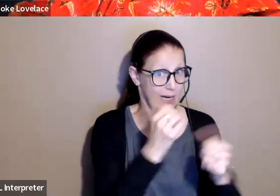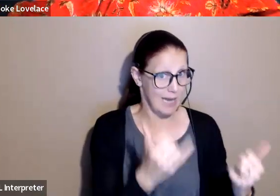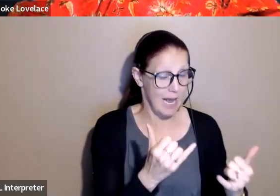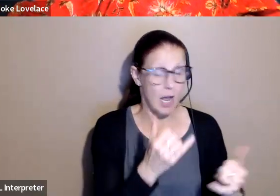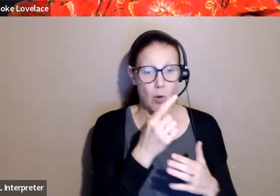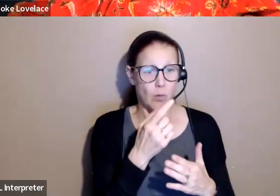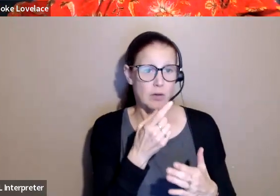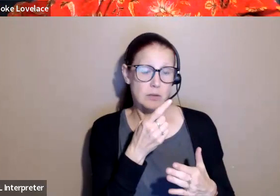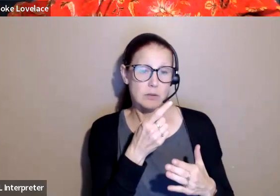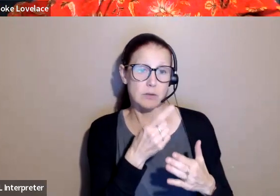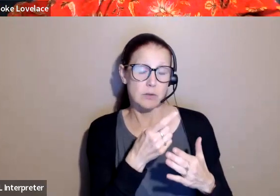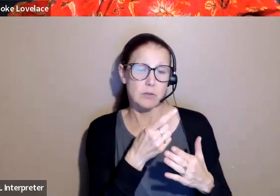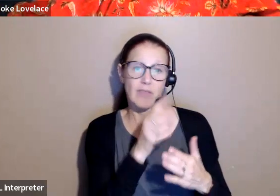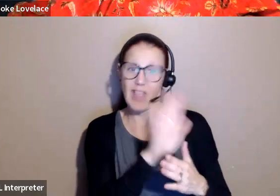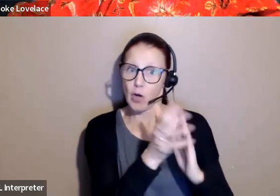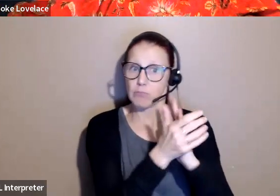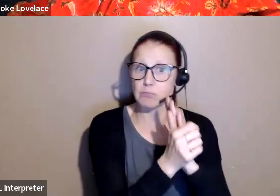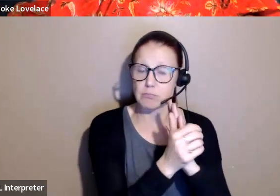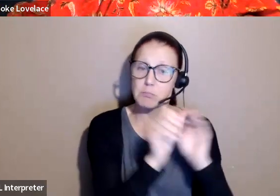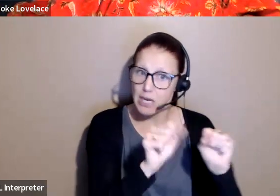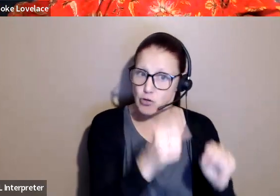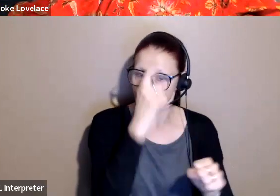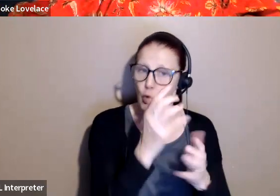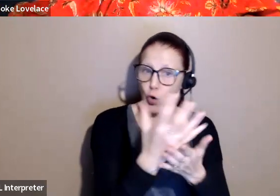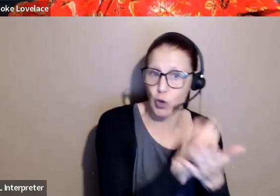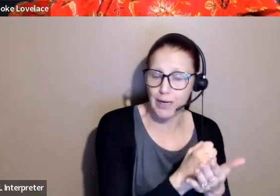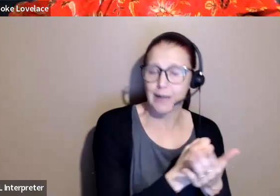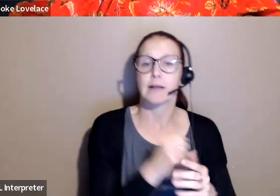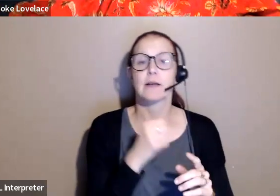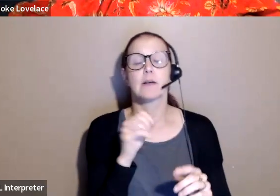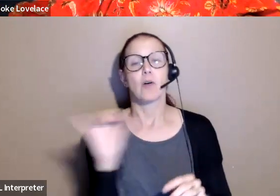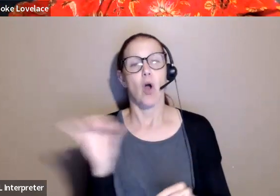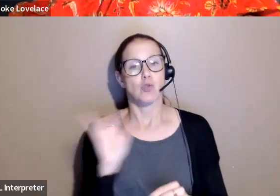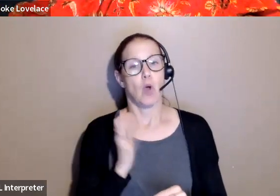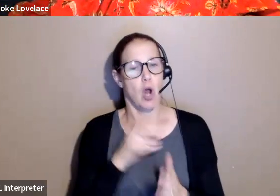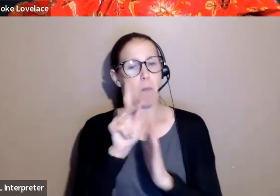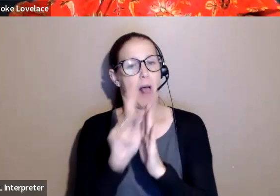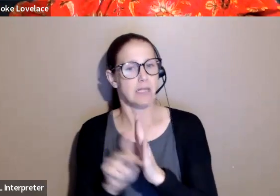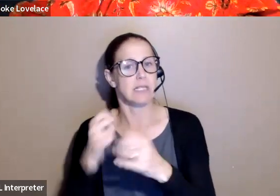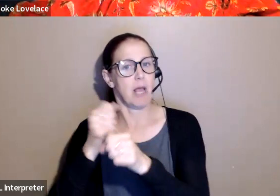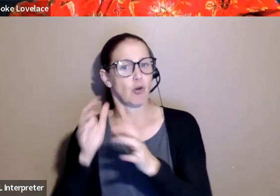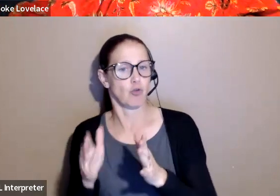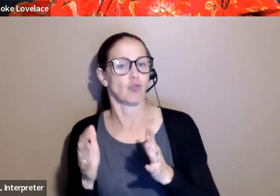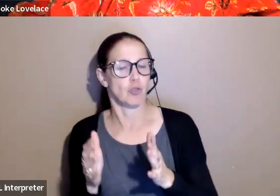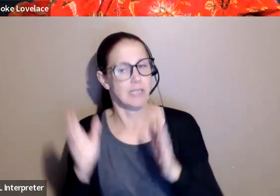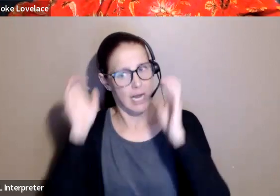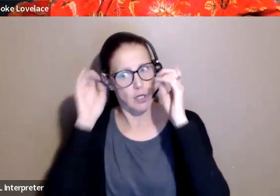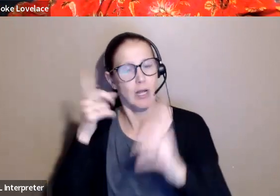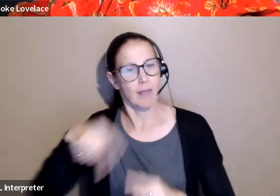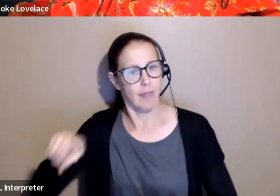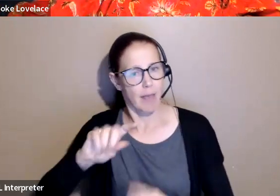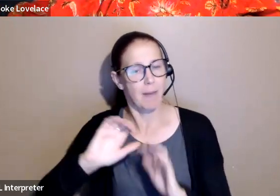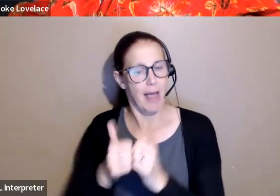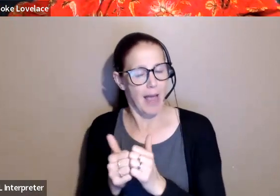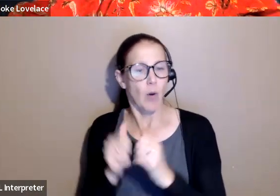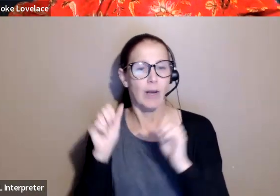their potential is for earnings, as well as our policymakers, and how it